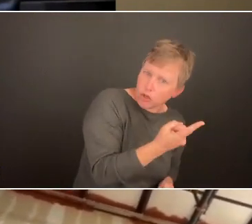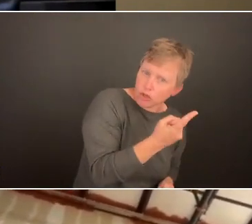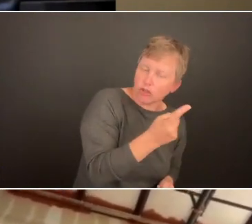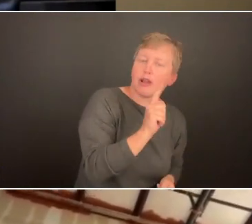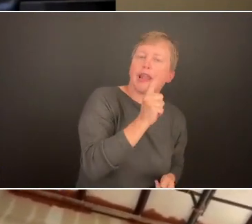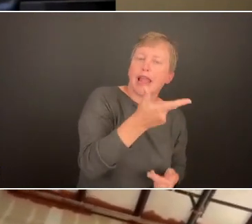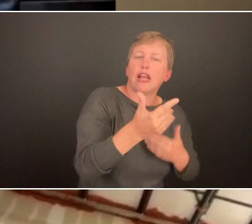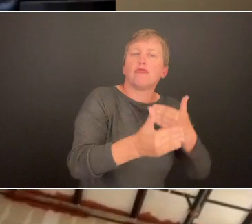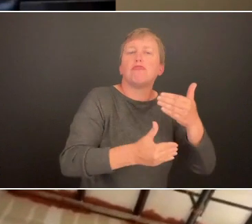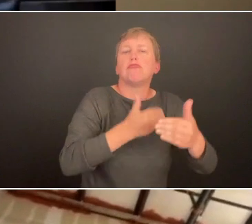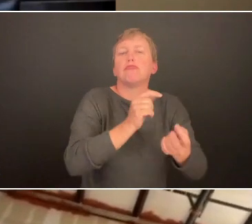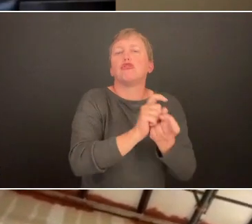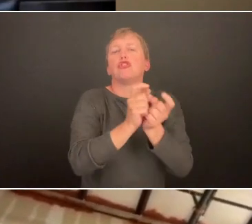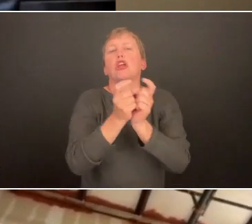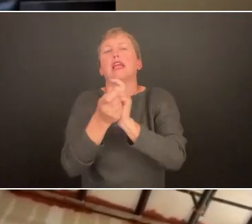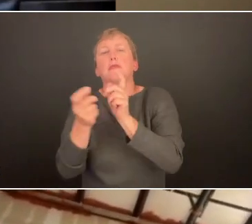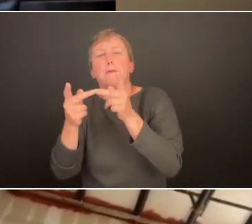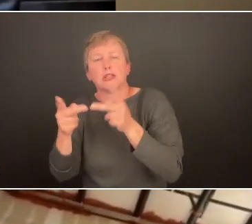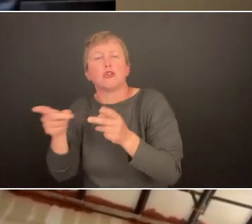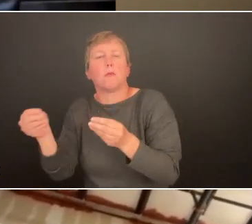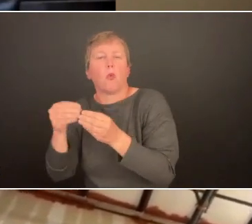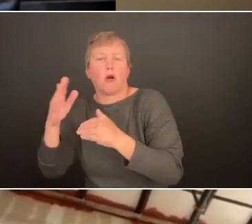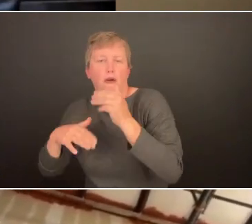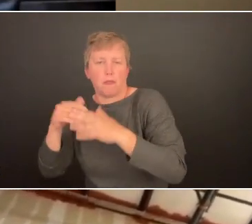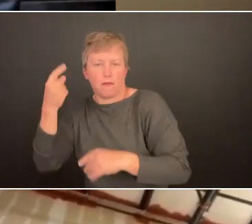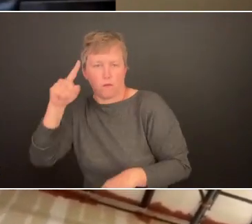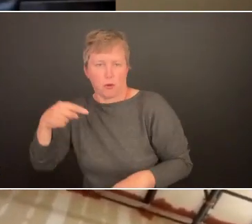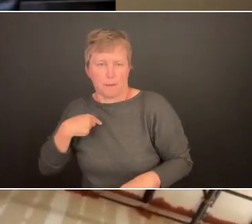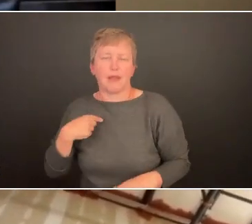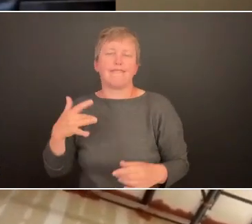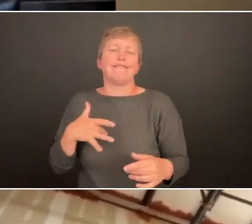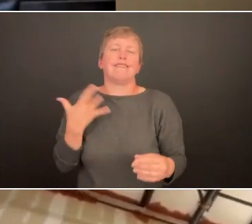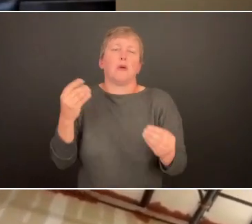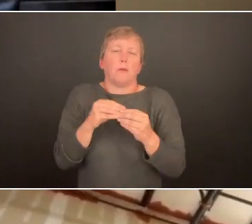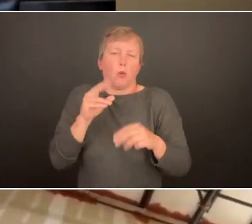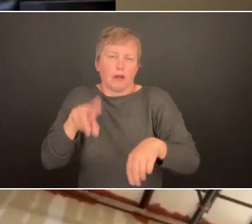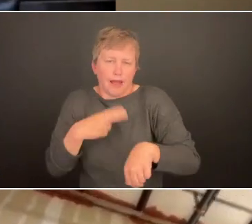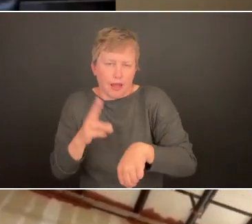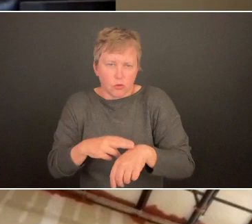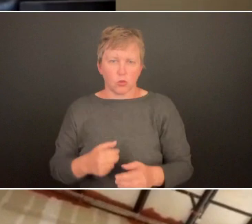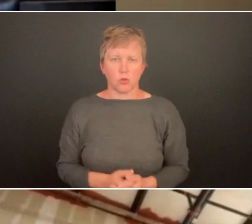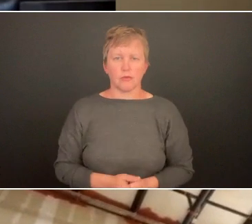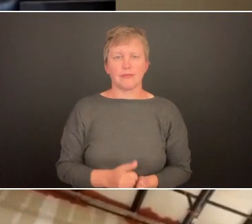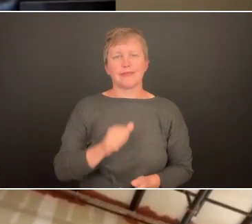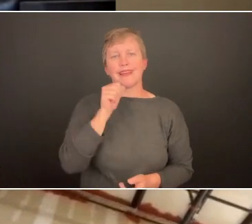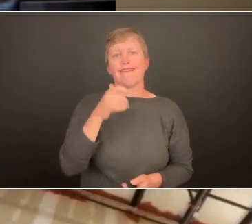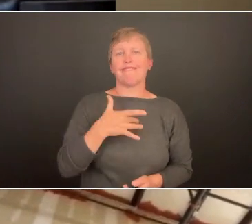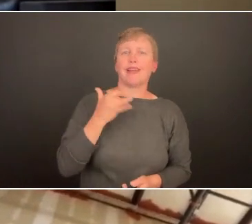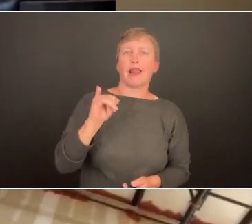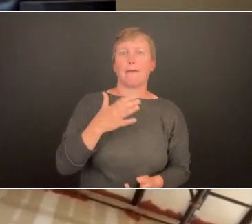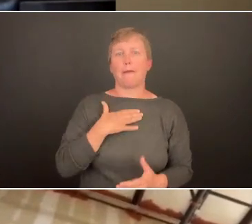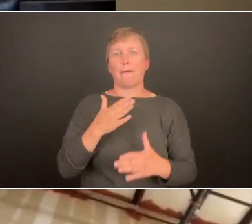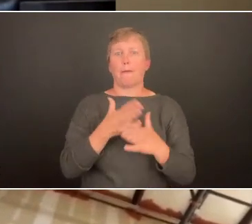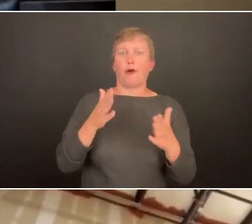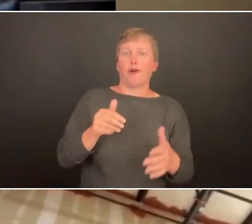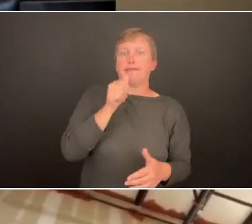during sex, I will start at that position and then move into a position that I'm more comfortable with. So it does